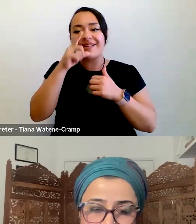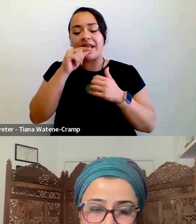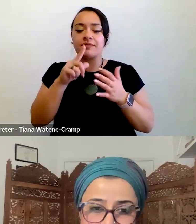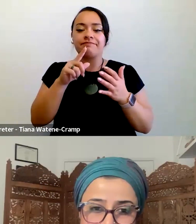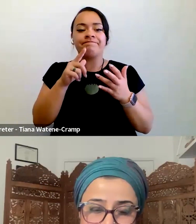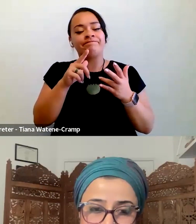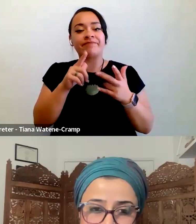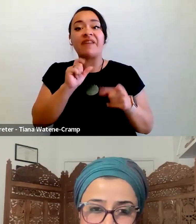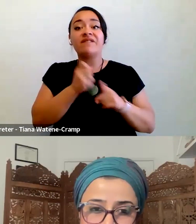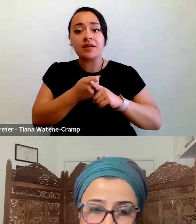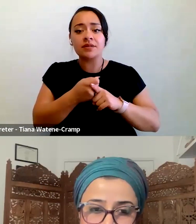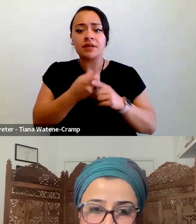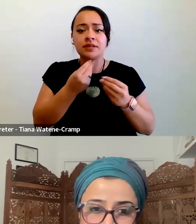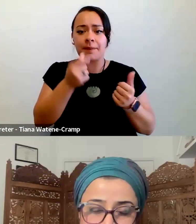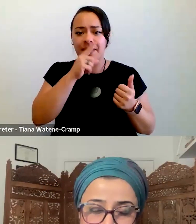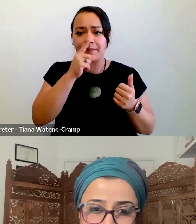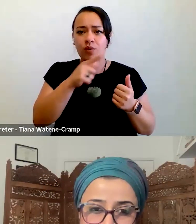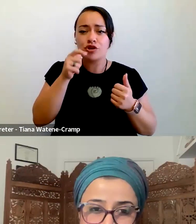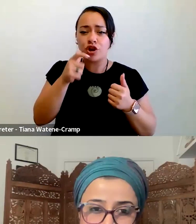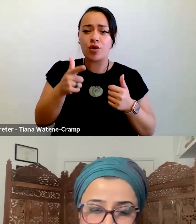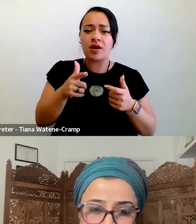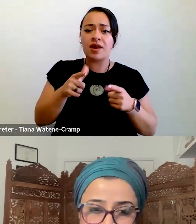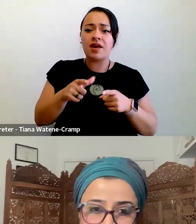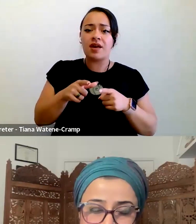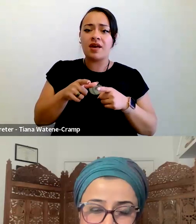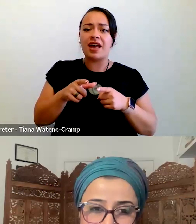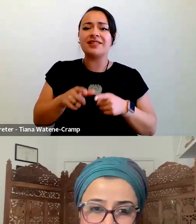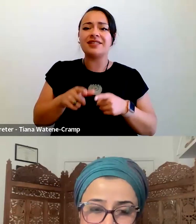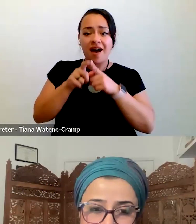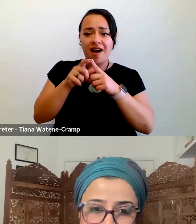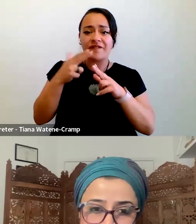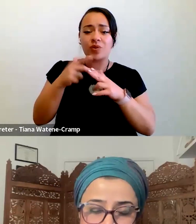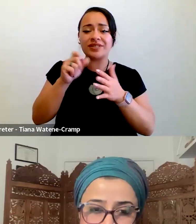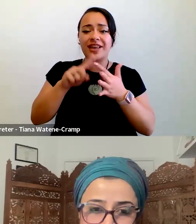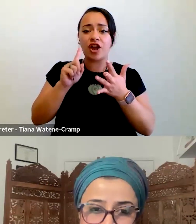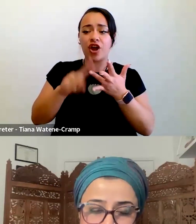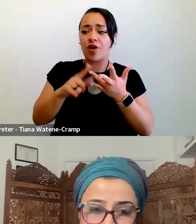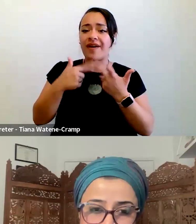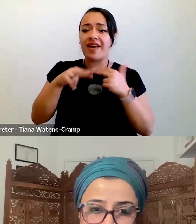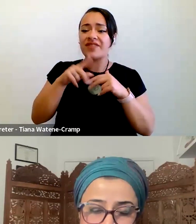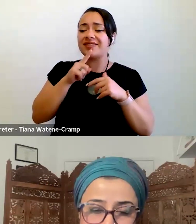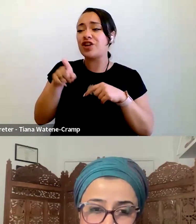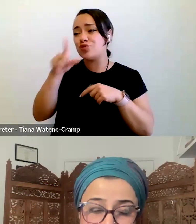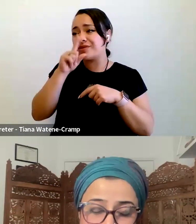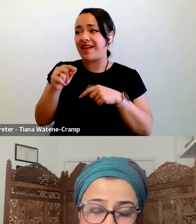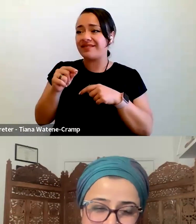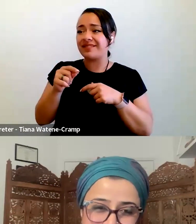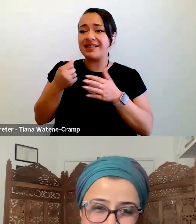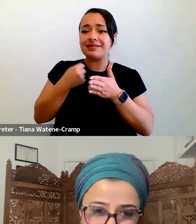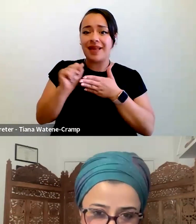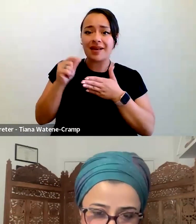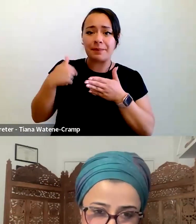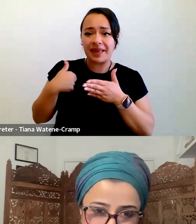hey guys, you're the ones that can hire or fire me, but I want you to do this, or I don't think you're fit for purpose at the moment. So there needs to be